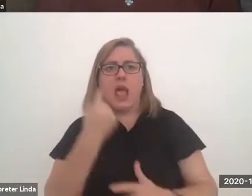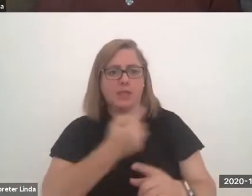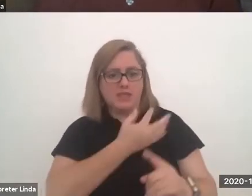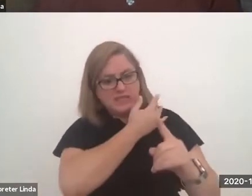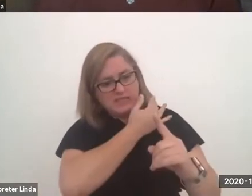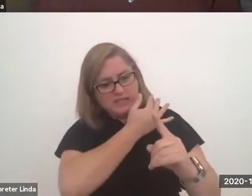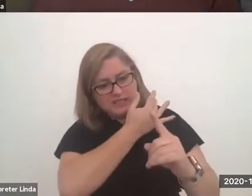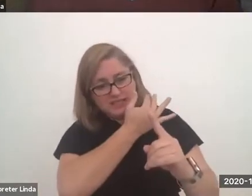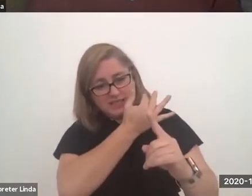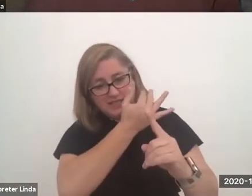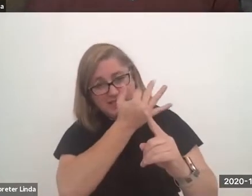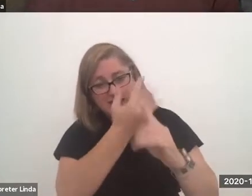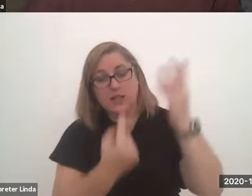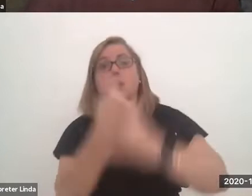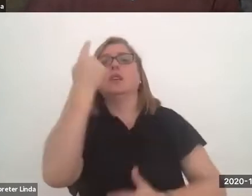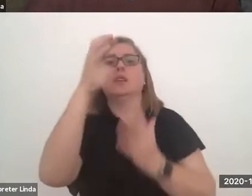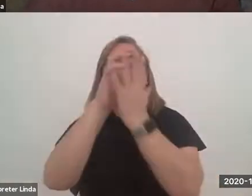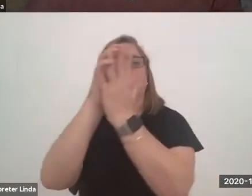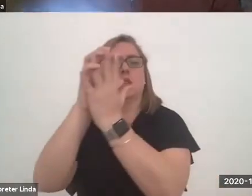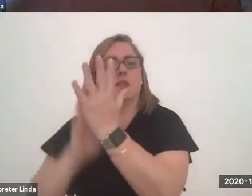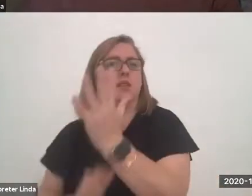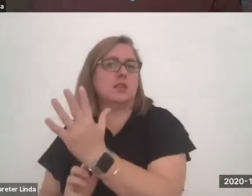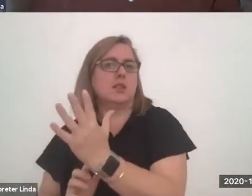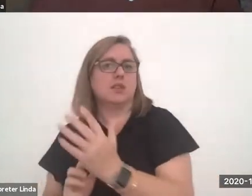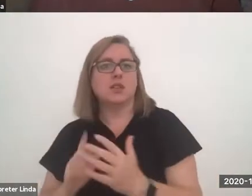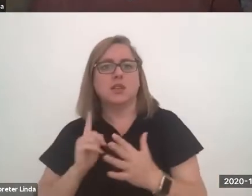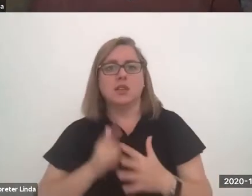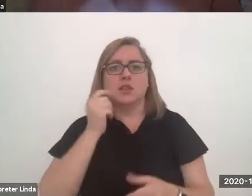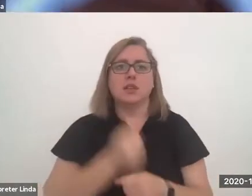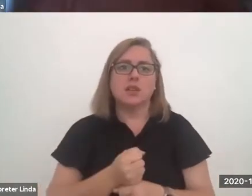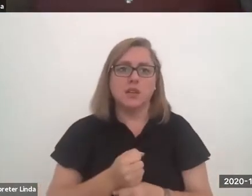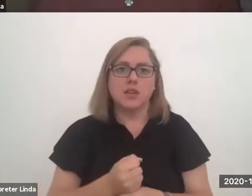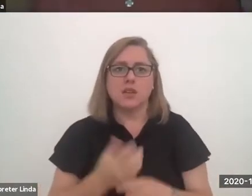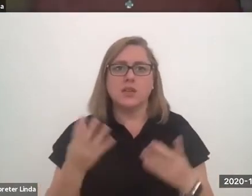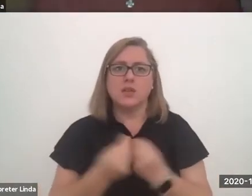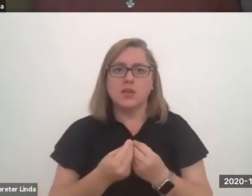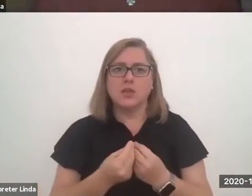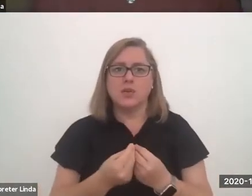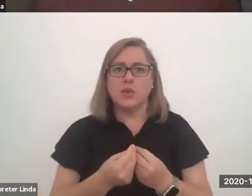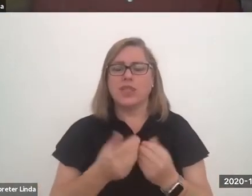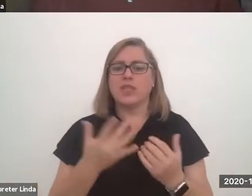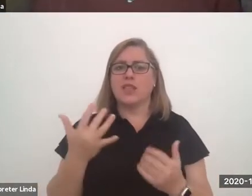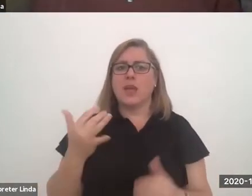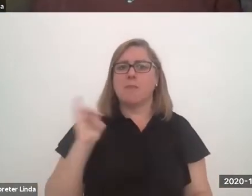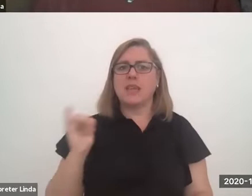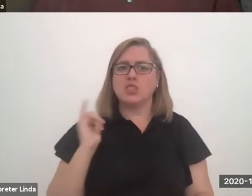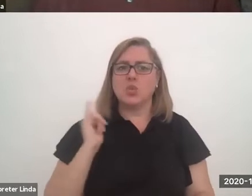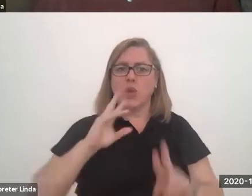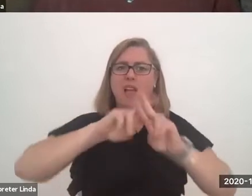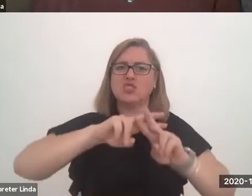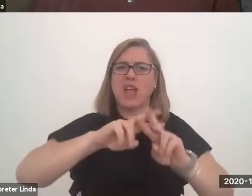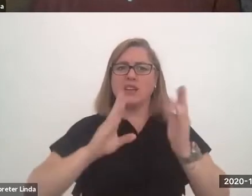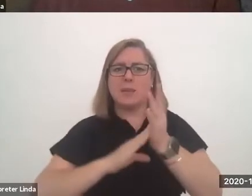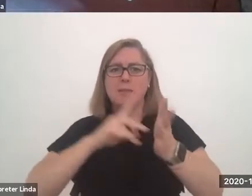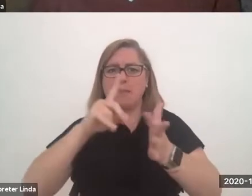the scenes. And, for example, with all the stuff with Me Too, that was all